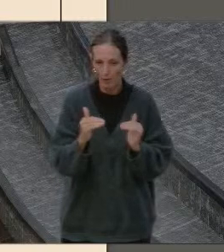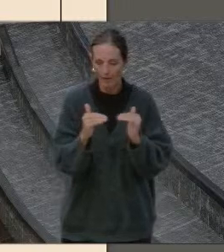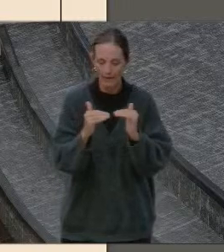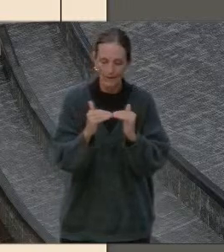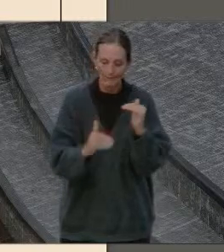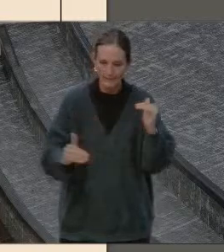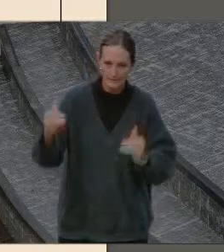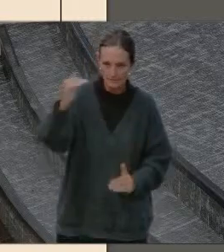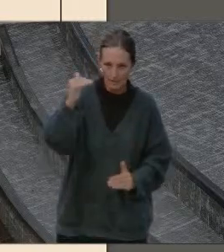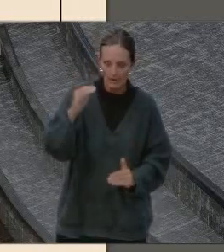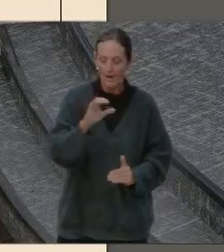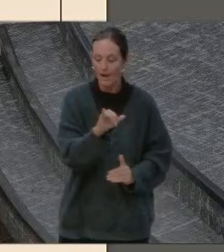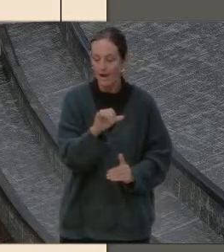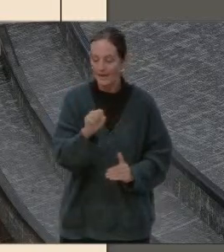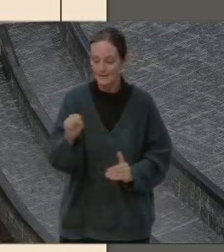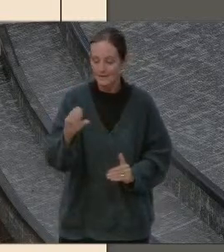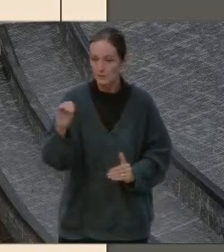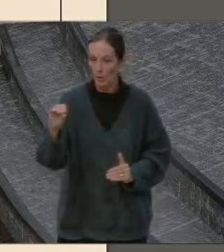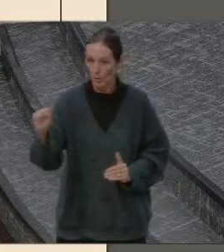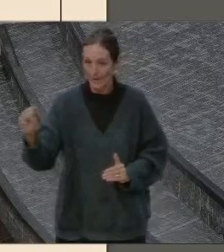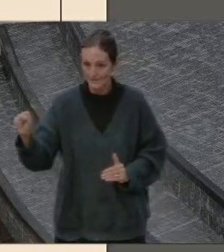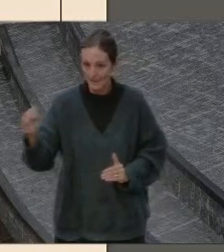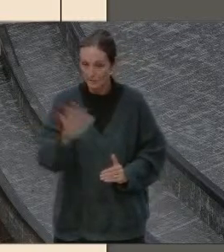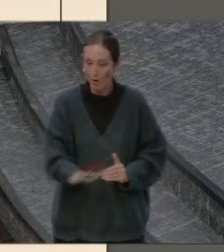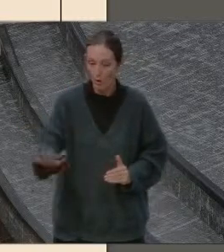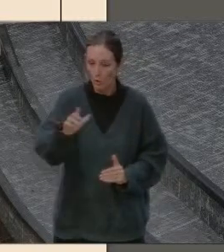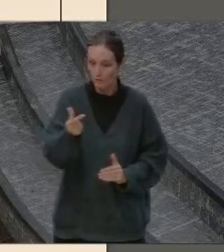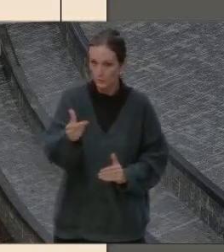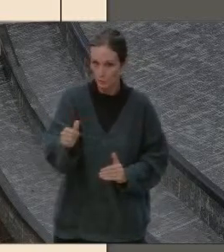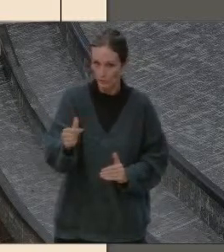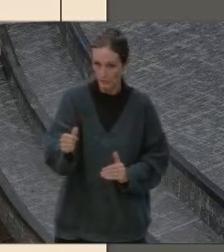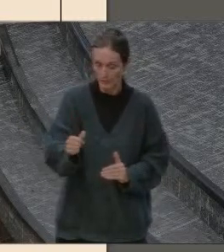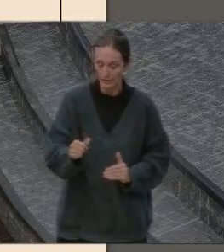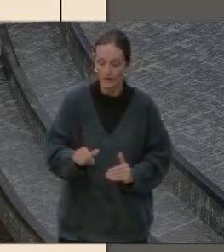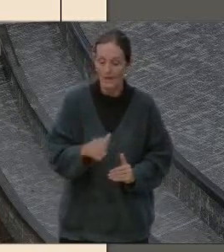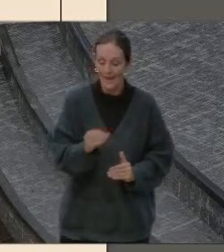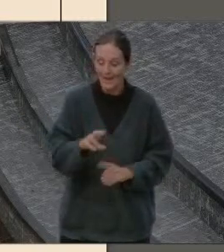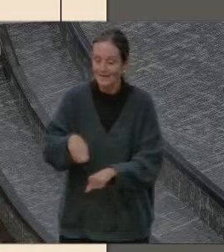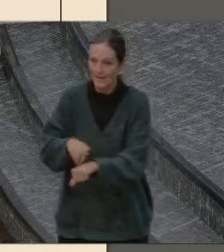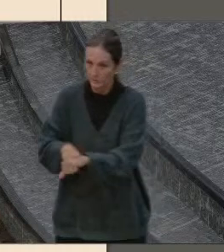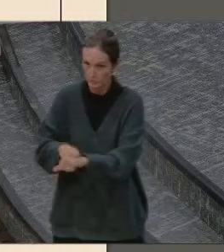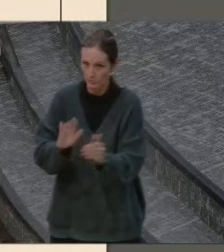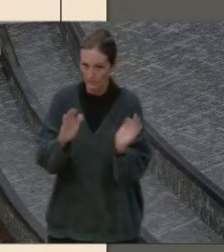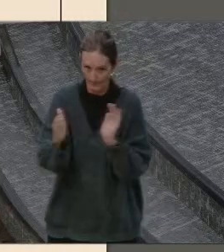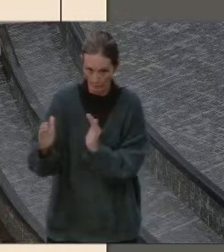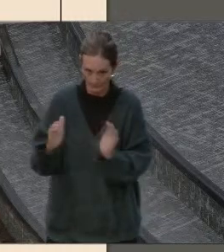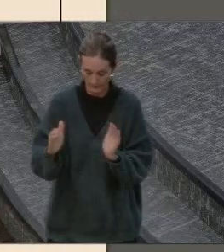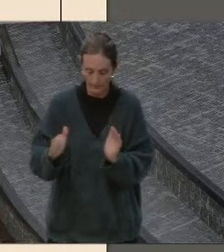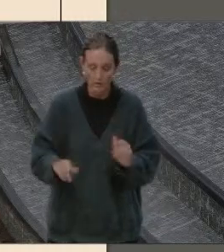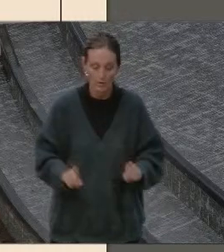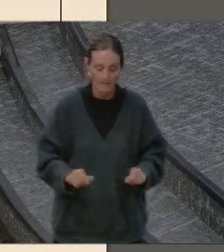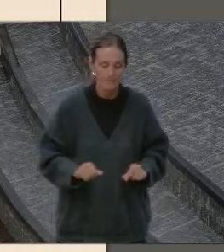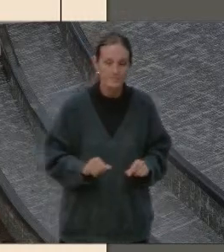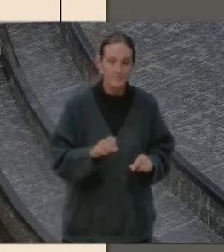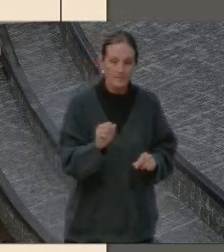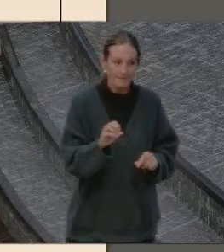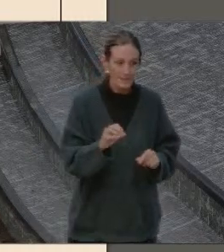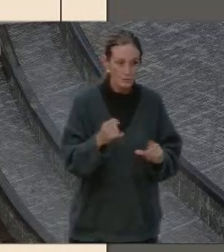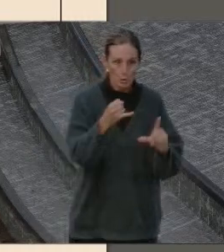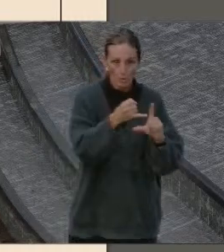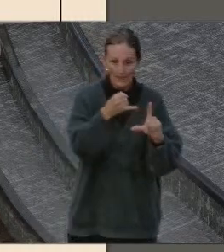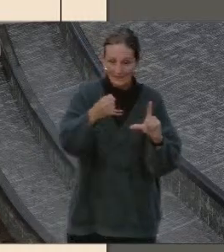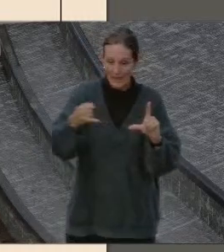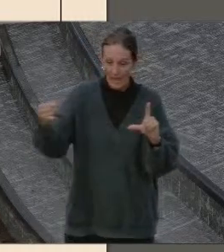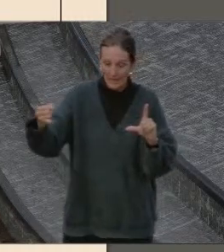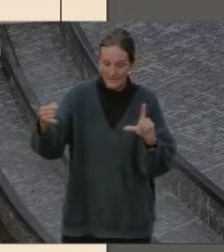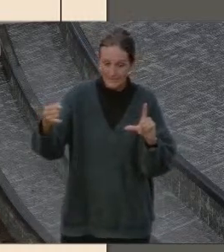and OSS across districts in Georgia and districts nationally. So the line